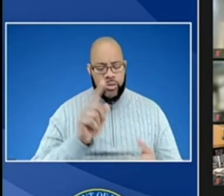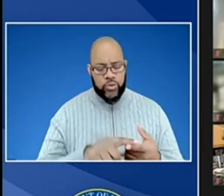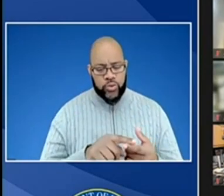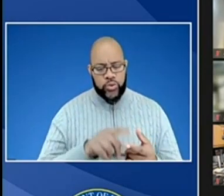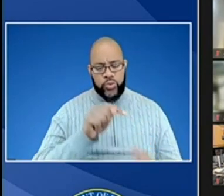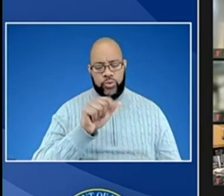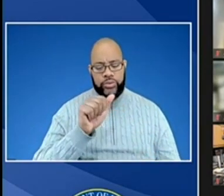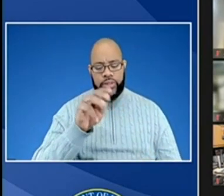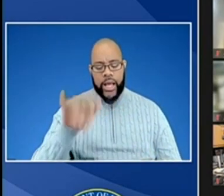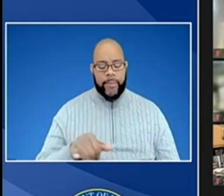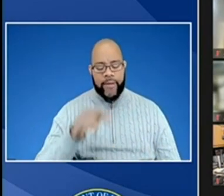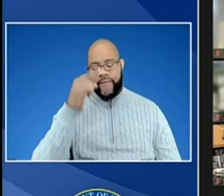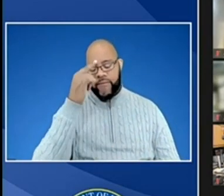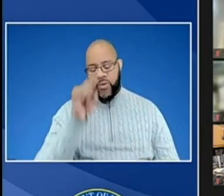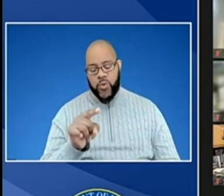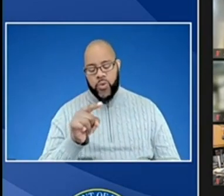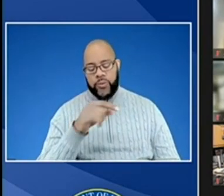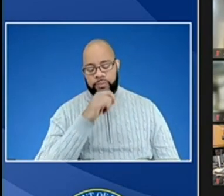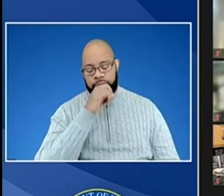Tammy for